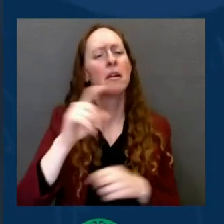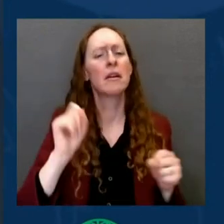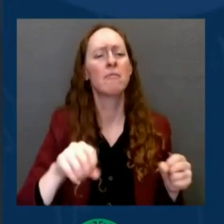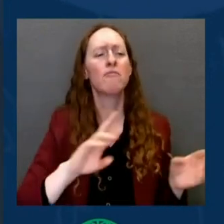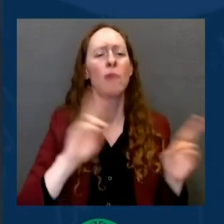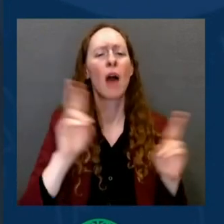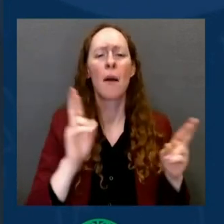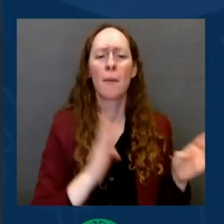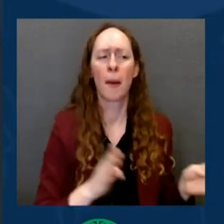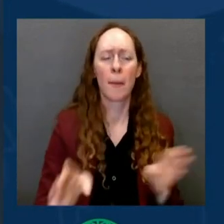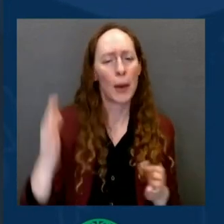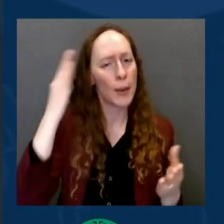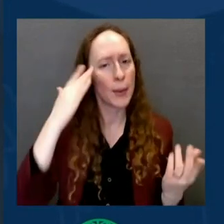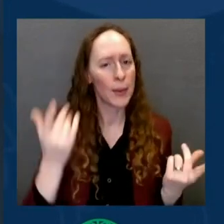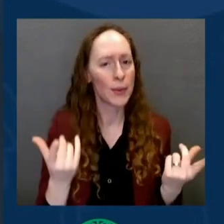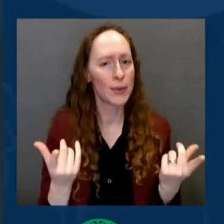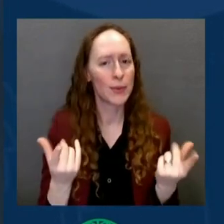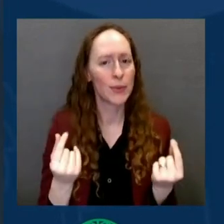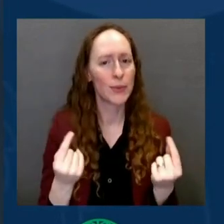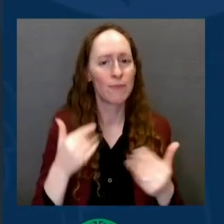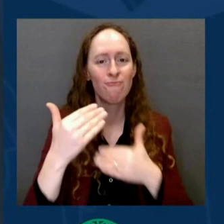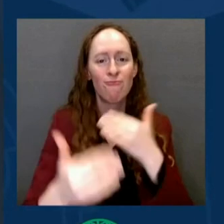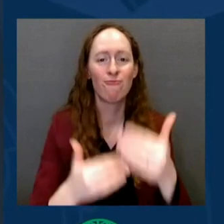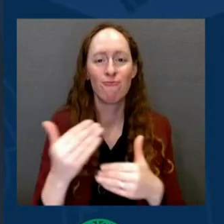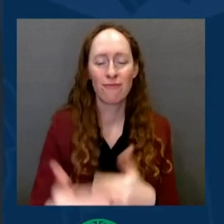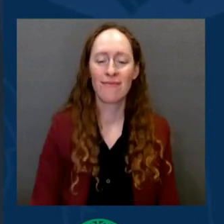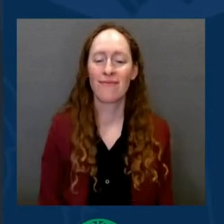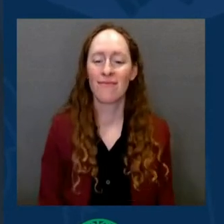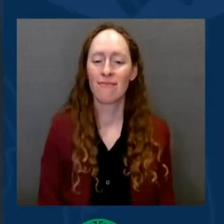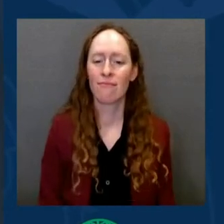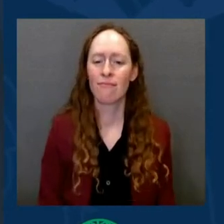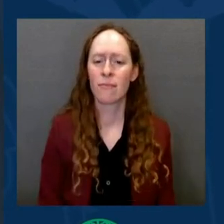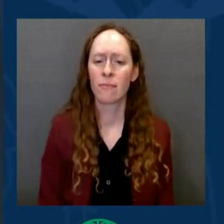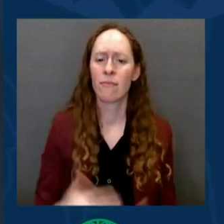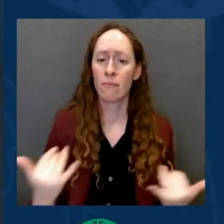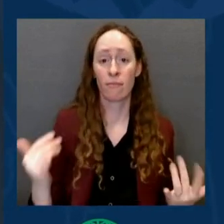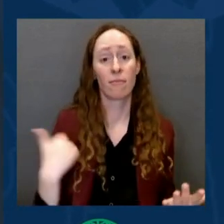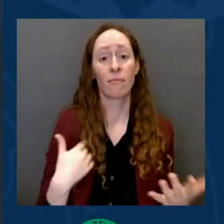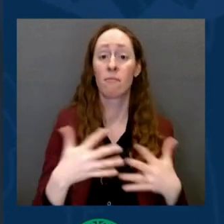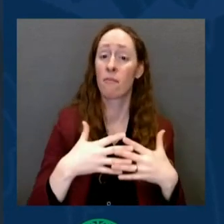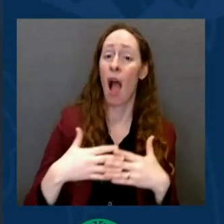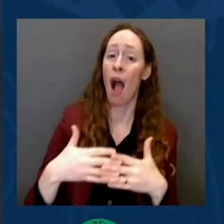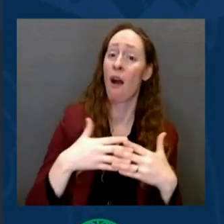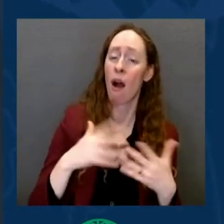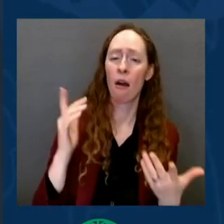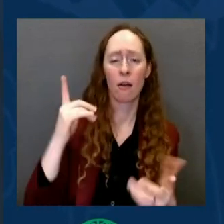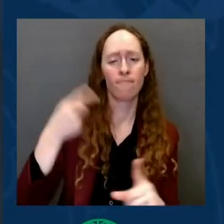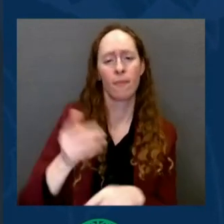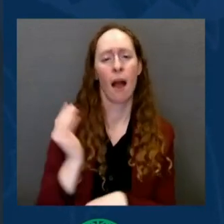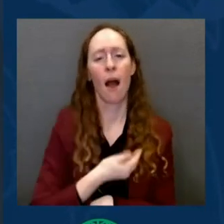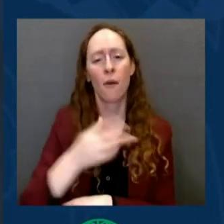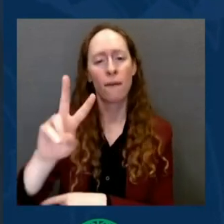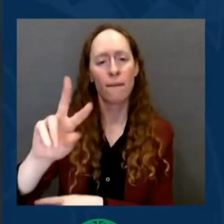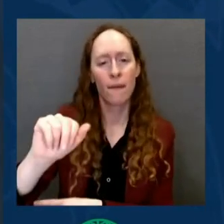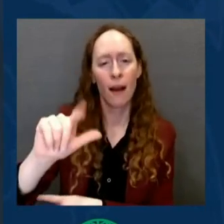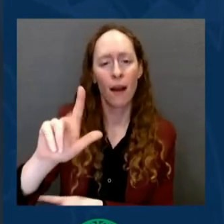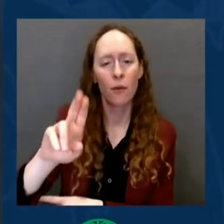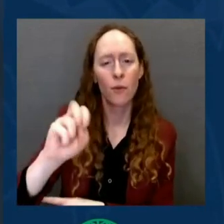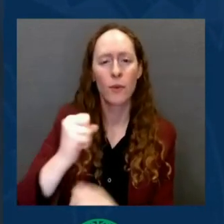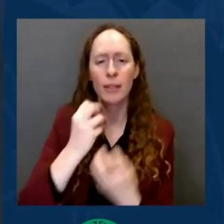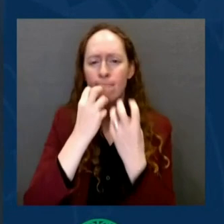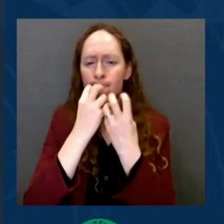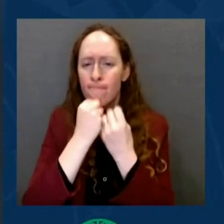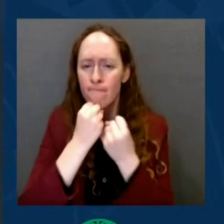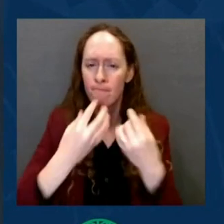democracy, respect for the rule of law, commitment to human rights, responsible government. All